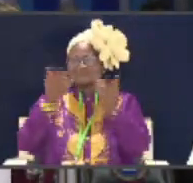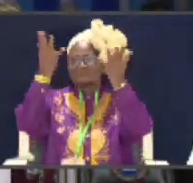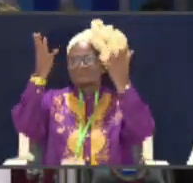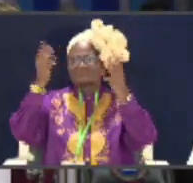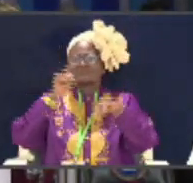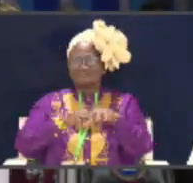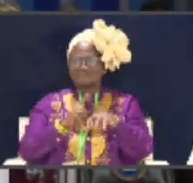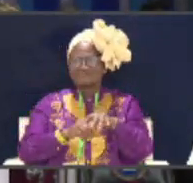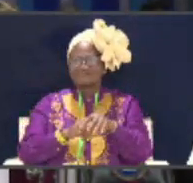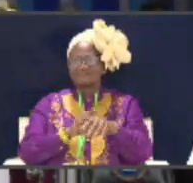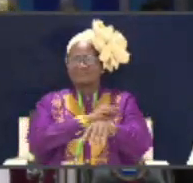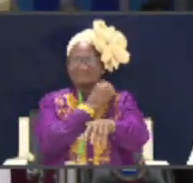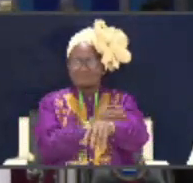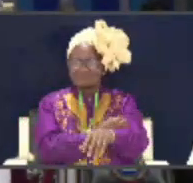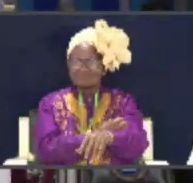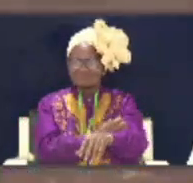time, energy,